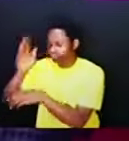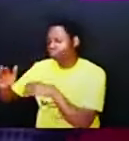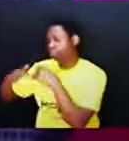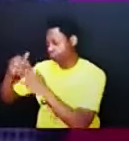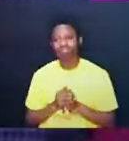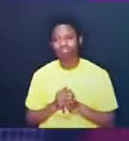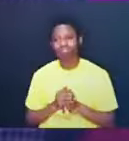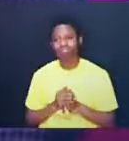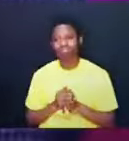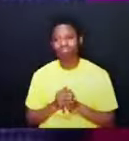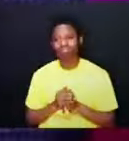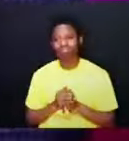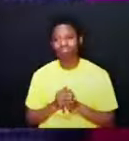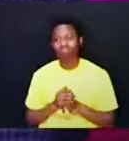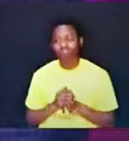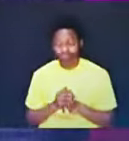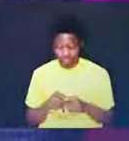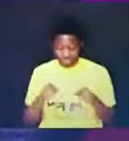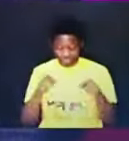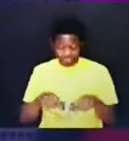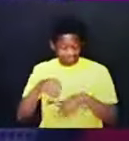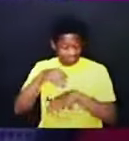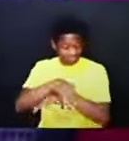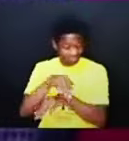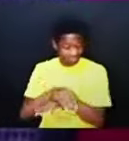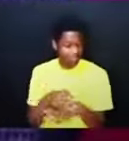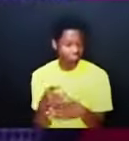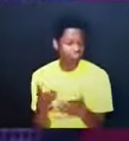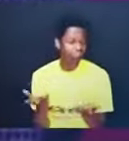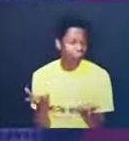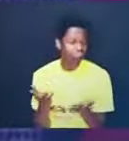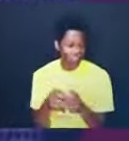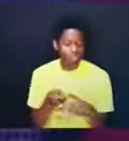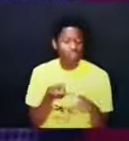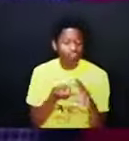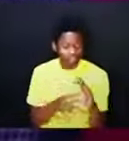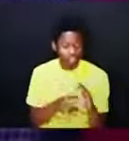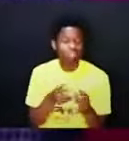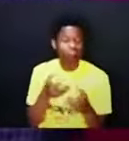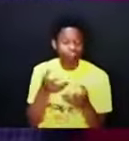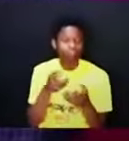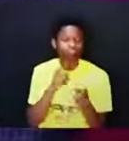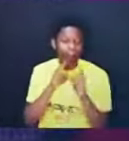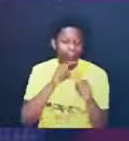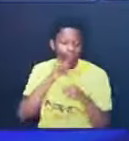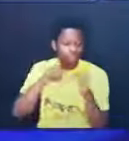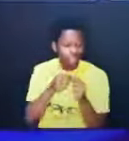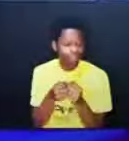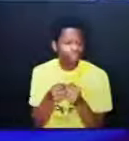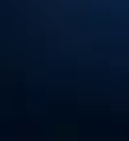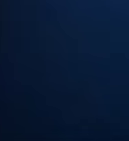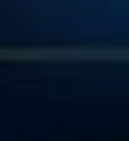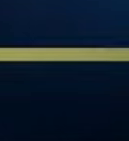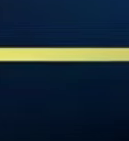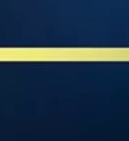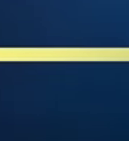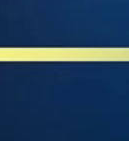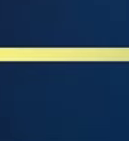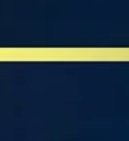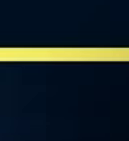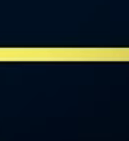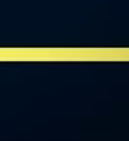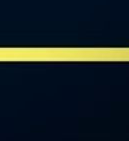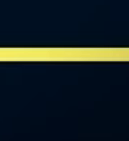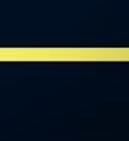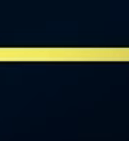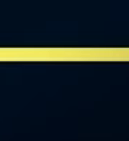this evening I'll start talking about the fact that Jesus said, I will build my church. So the topic is, I will